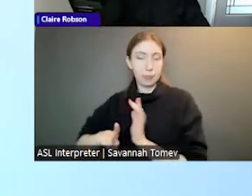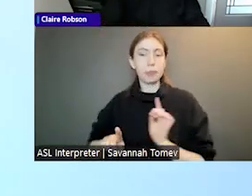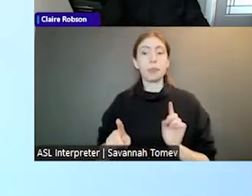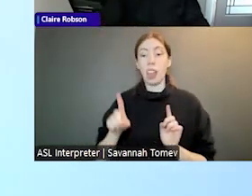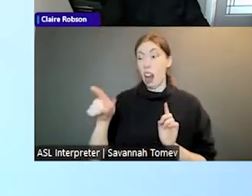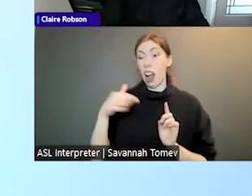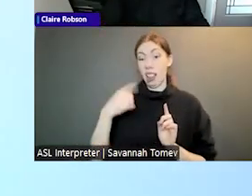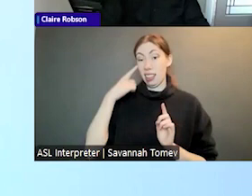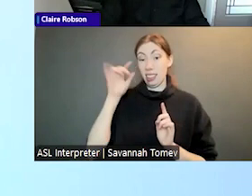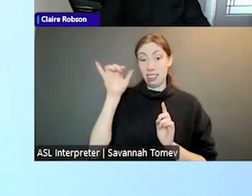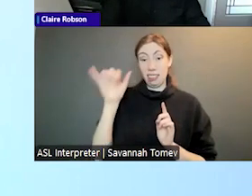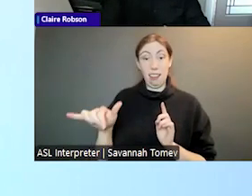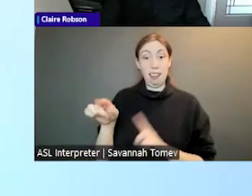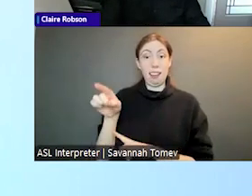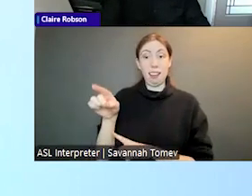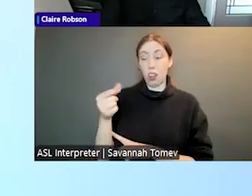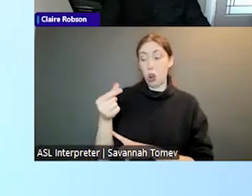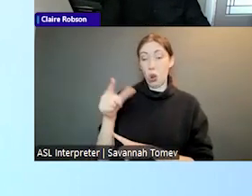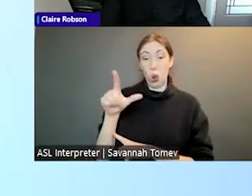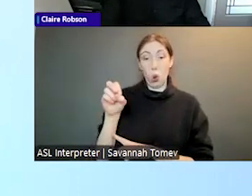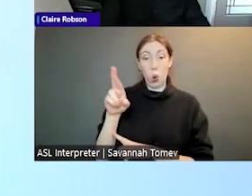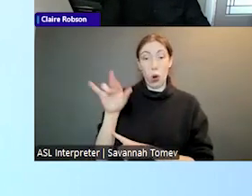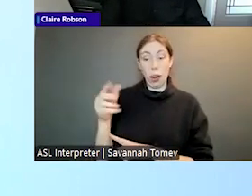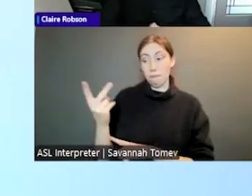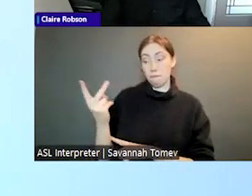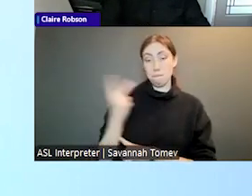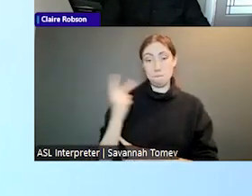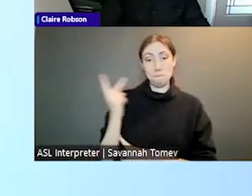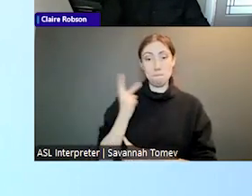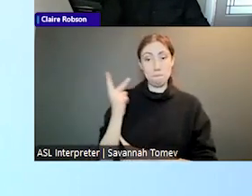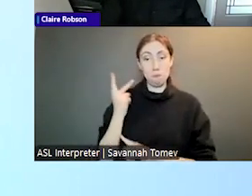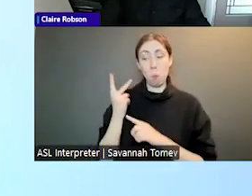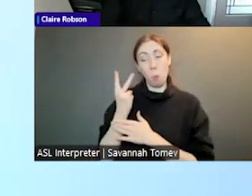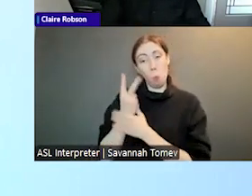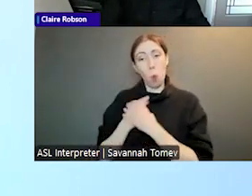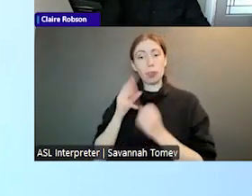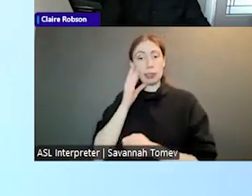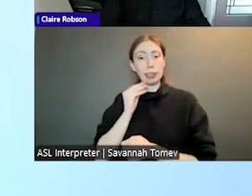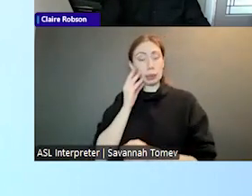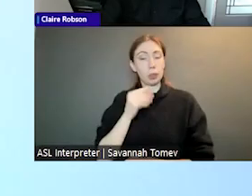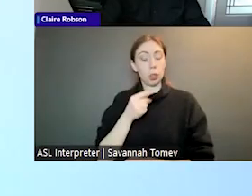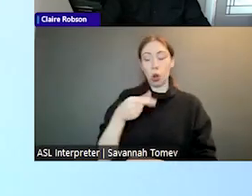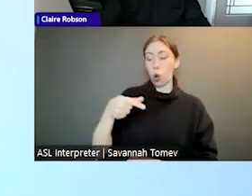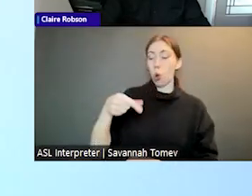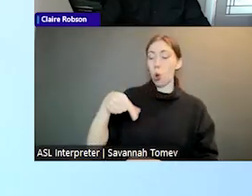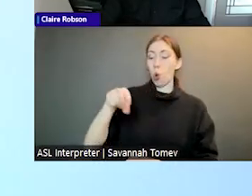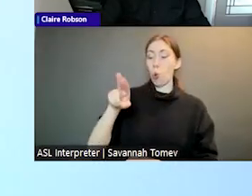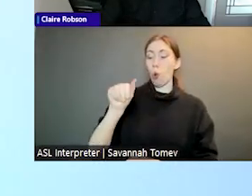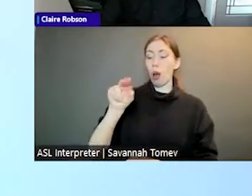useful that Gloria and I come from, the quantitative, qualitative fields. You get